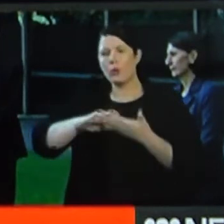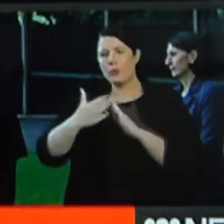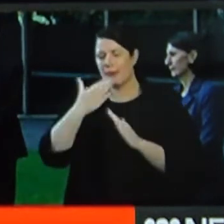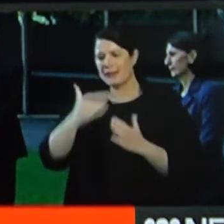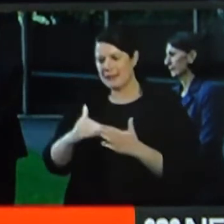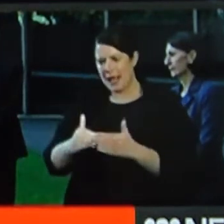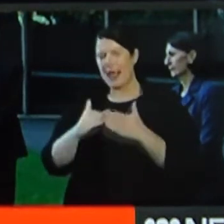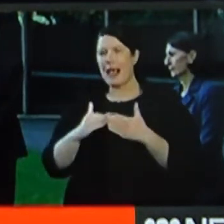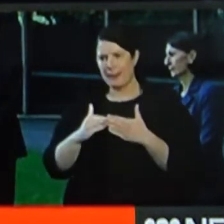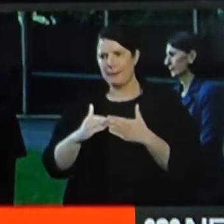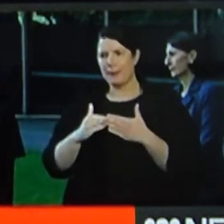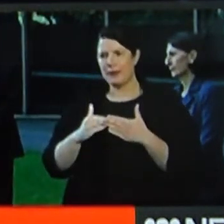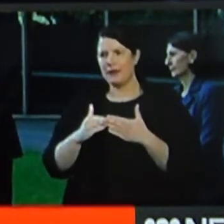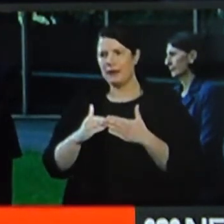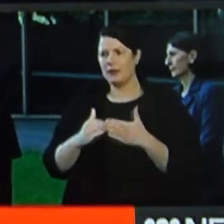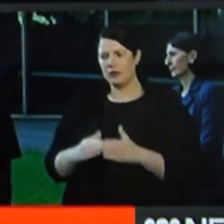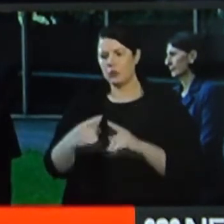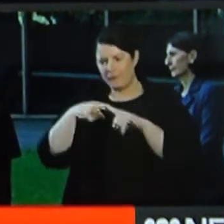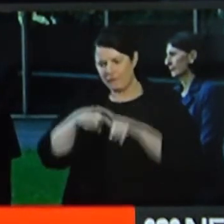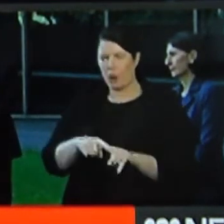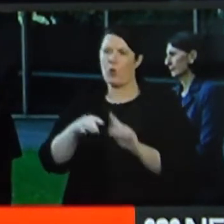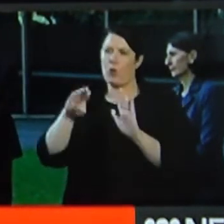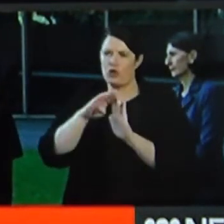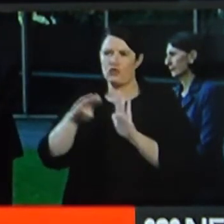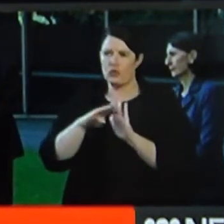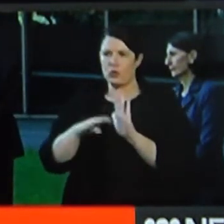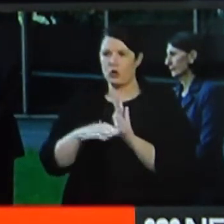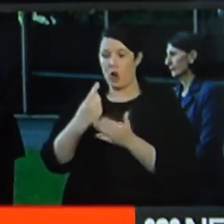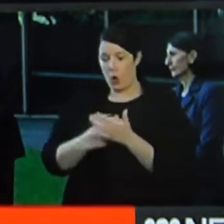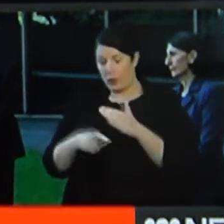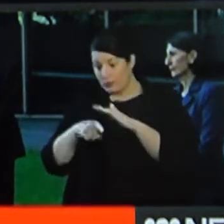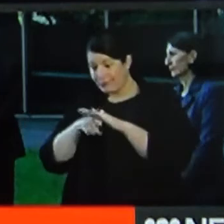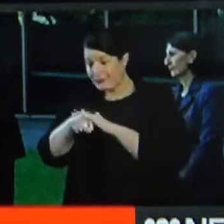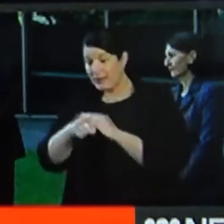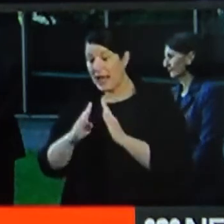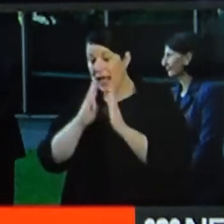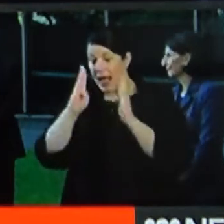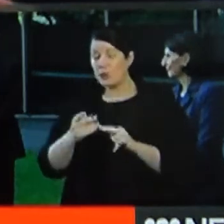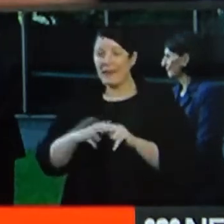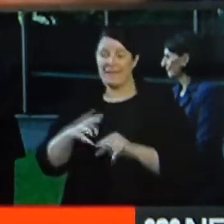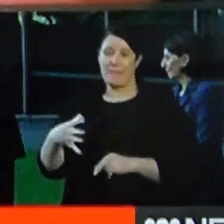by heeding the warnings around only essential travel. Thank you.